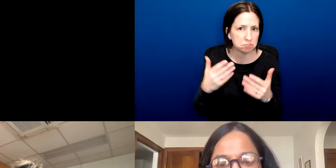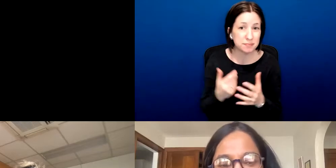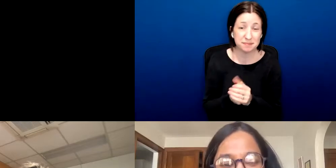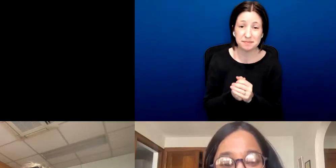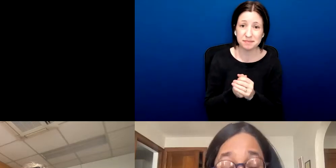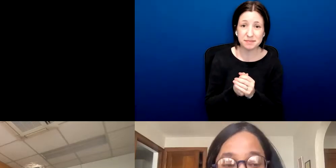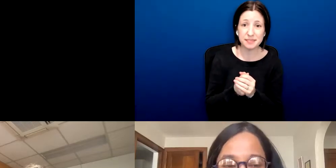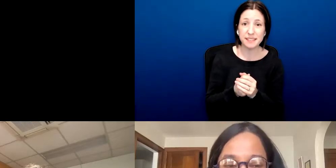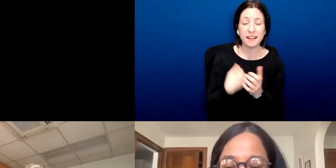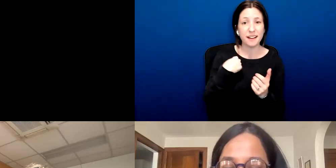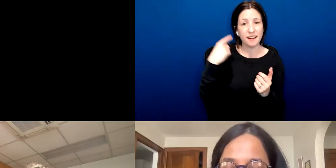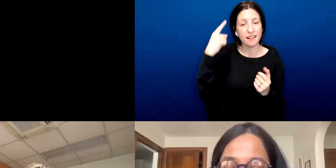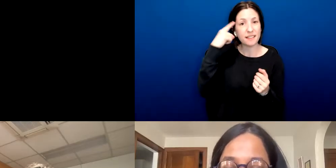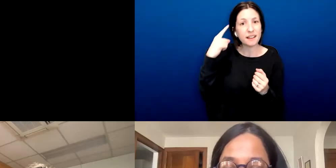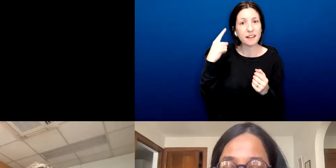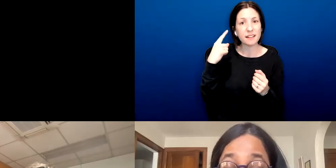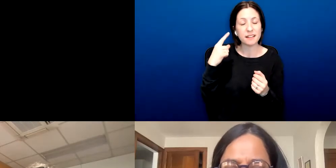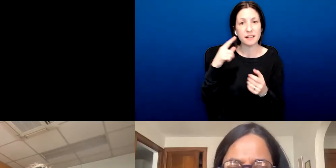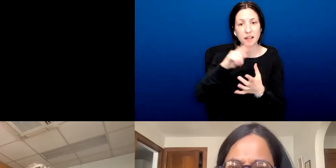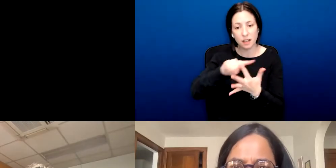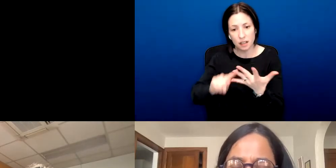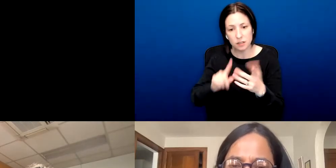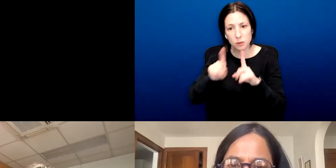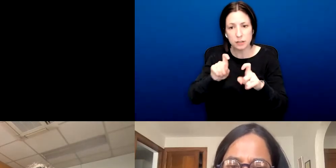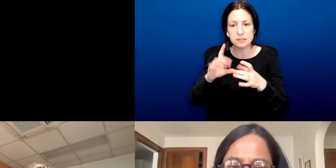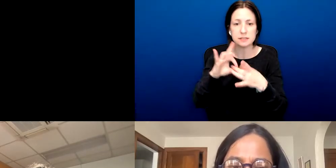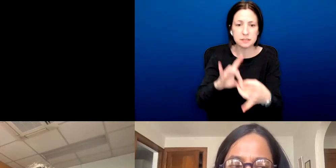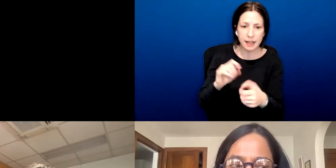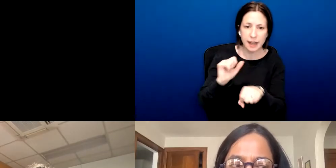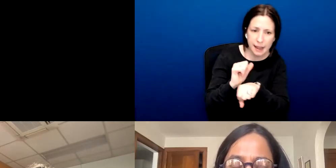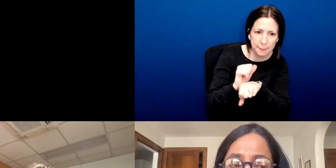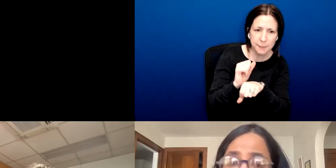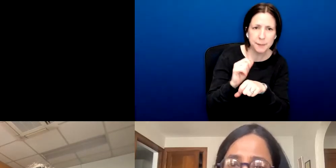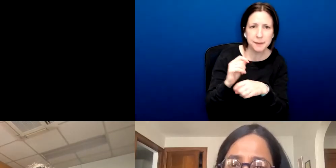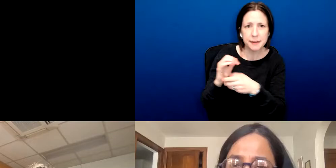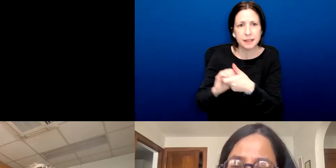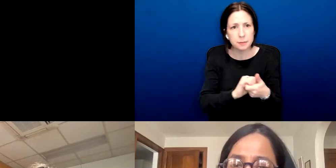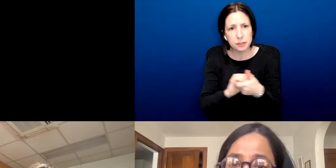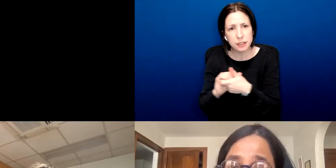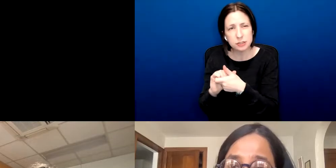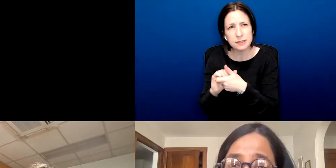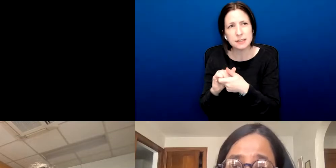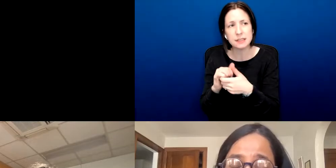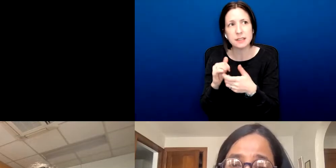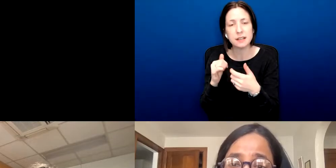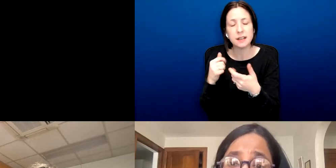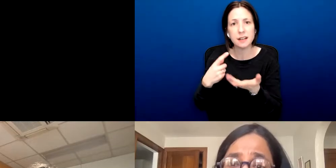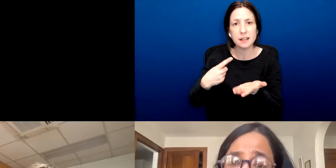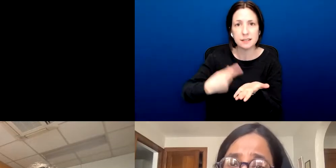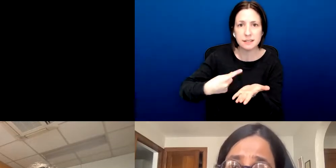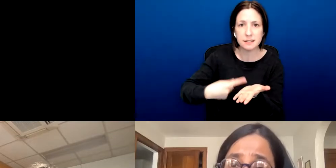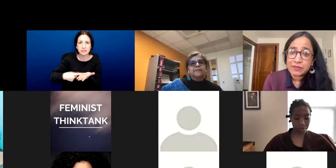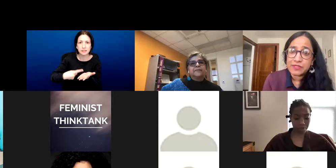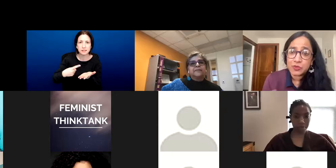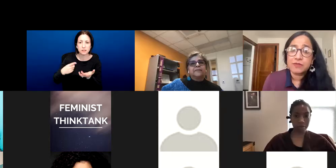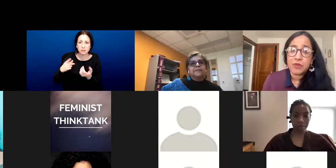So I think a lot of these questions around labor and collaboration and having conversations where we hold each